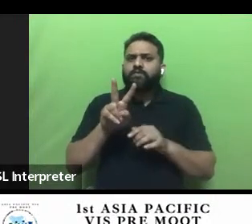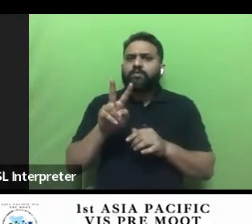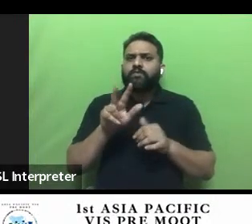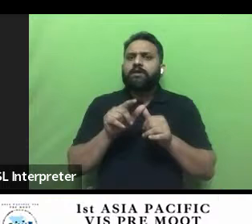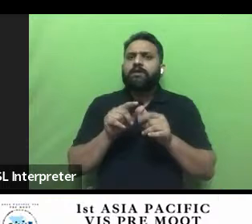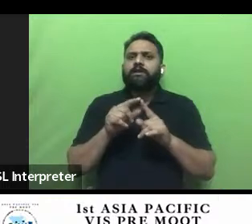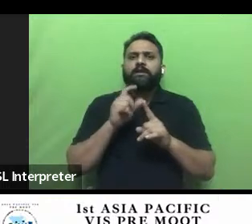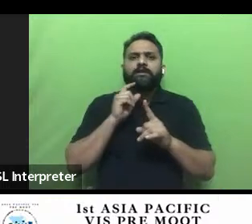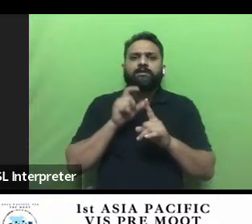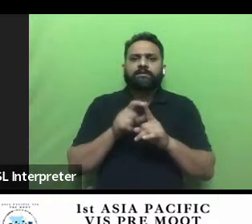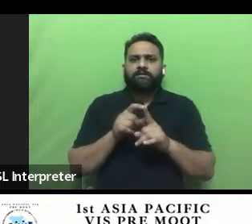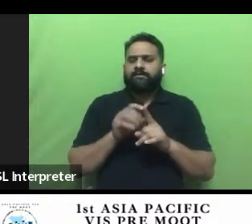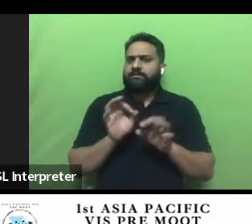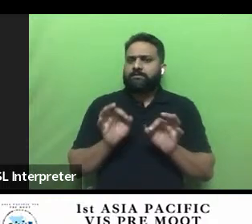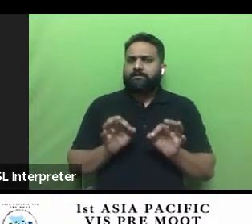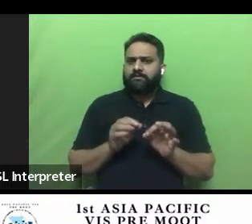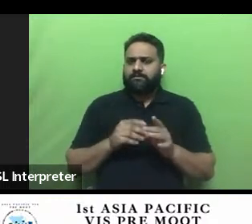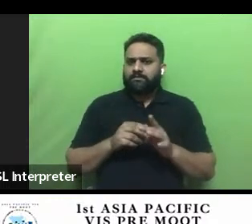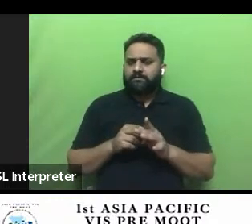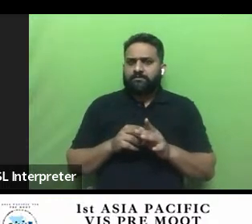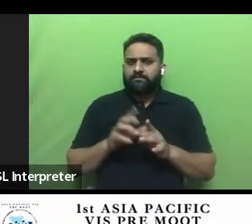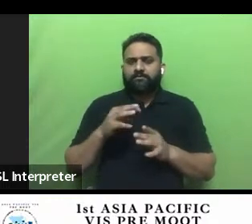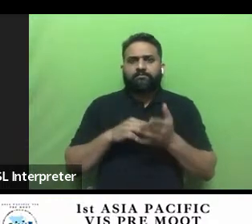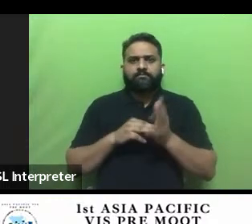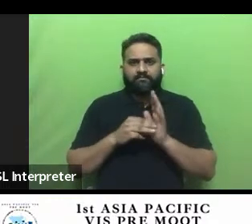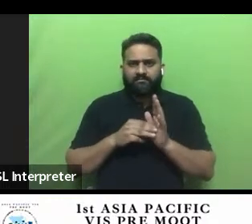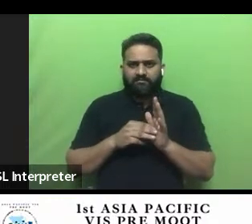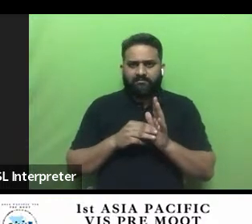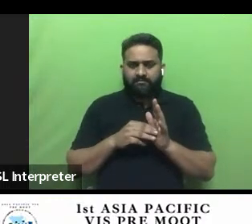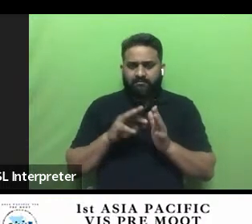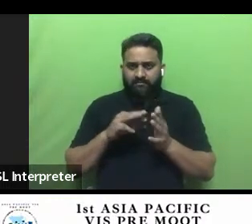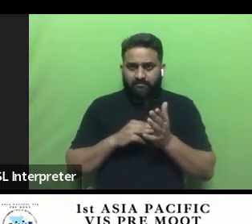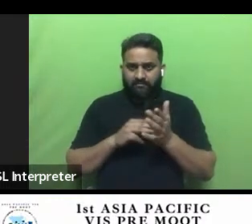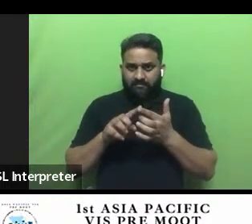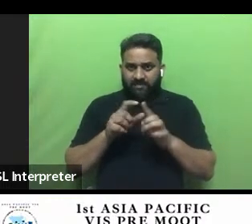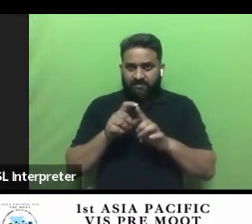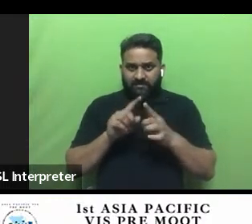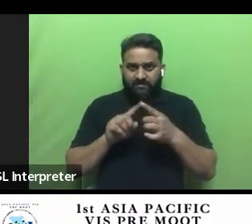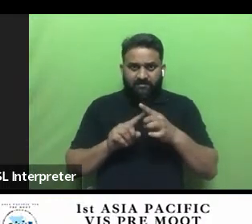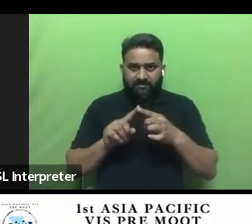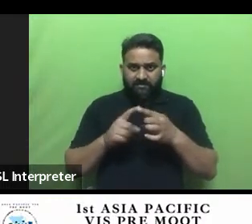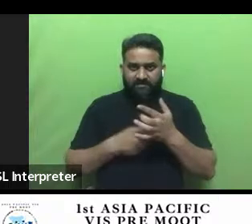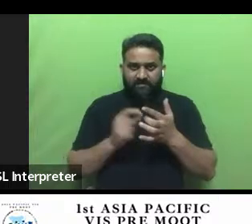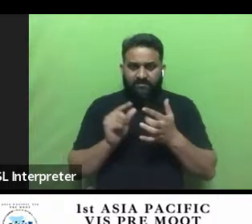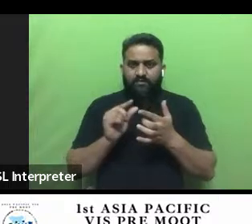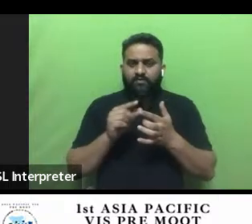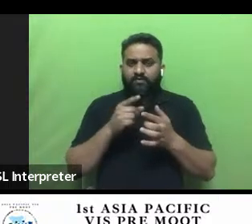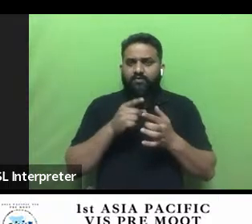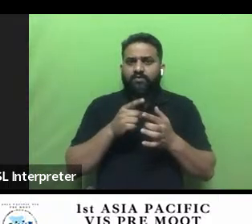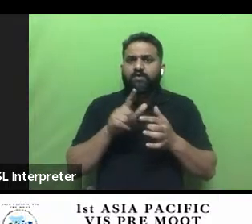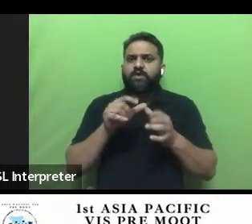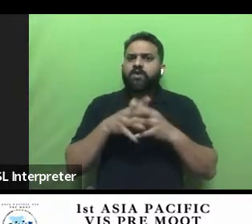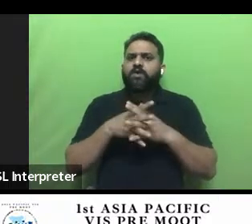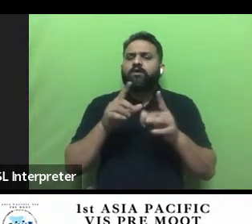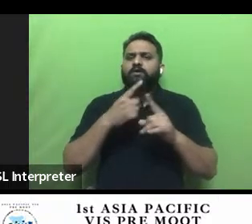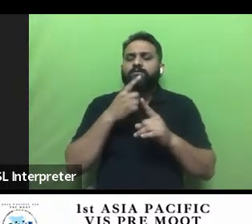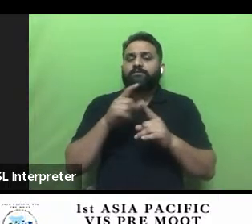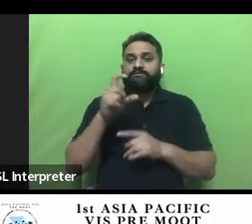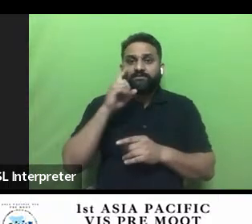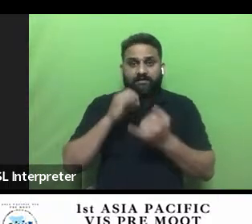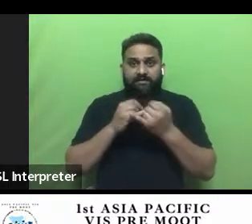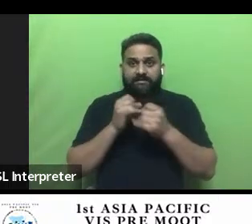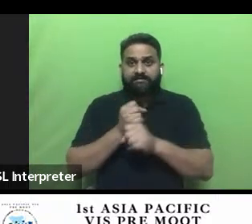Mediterranean. Mediterranean follows the CISG. Mediterranean law follows the CISG as well